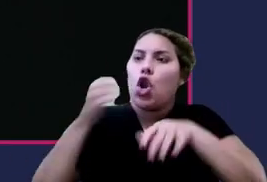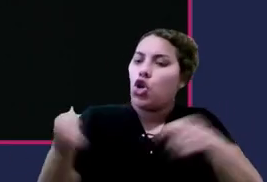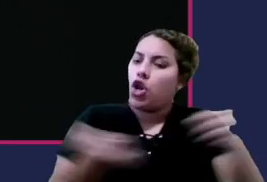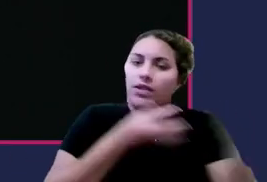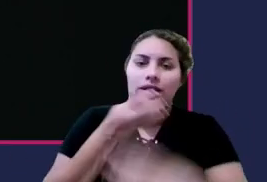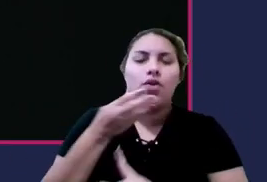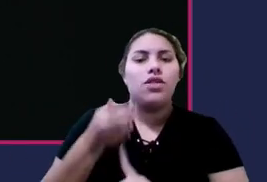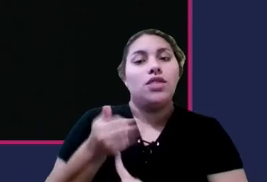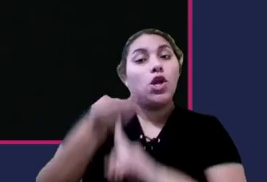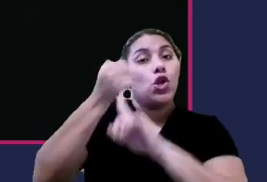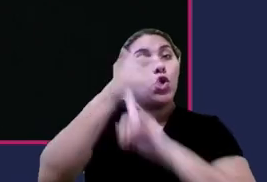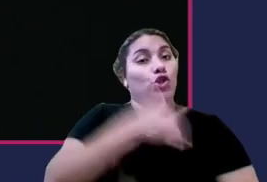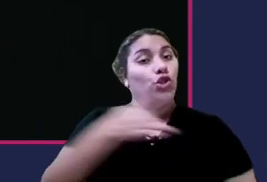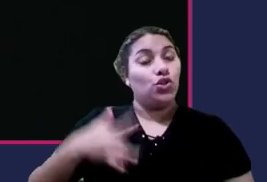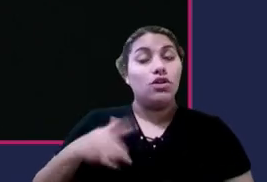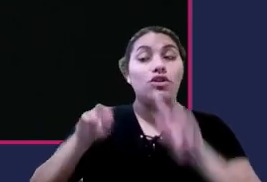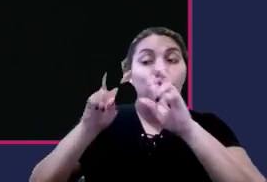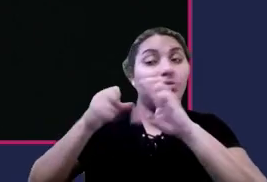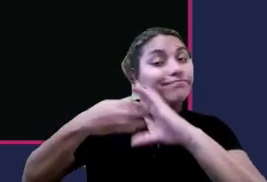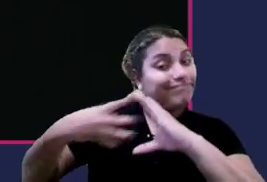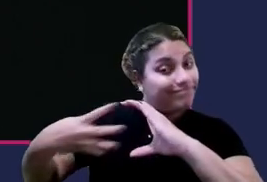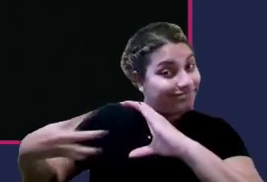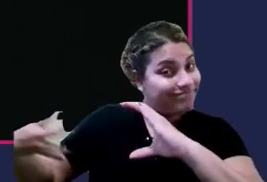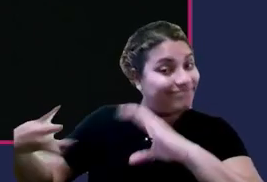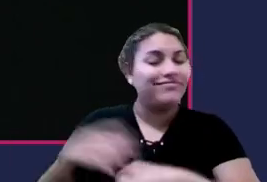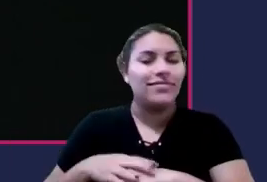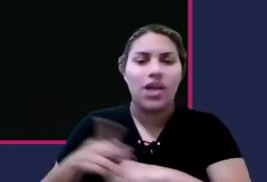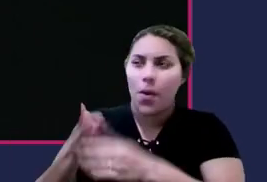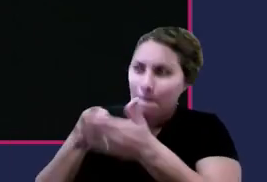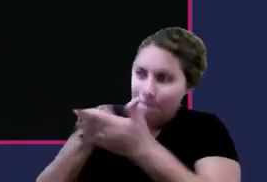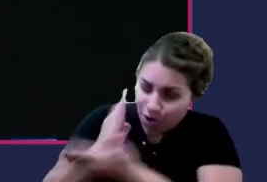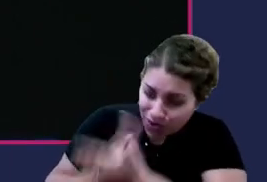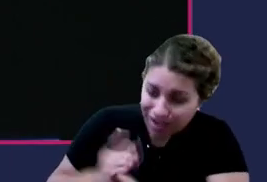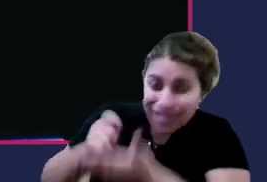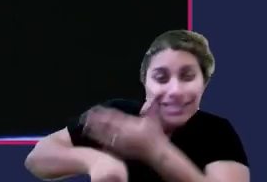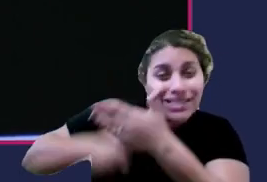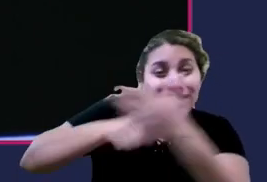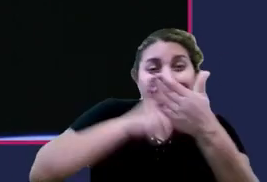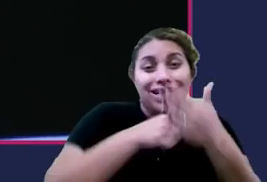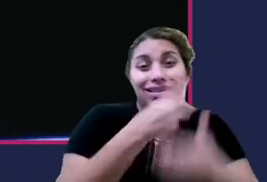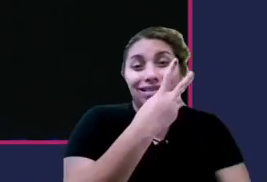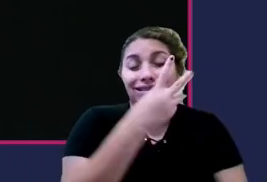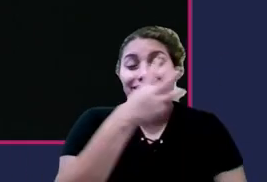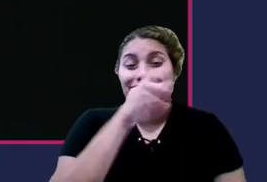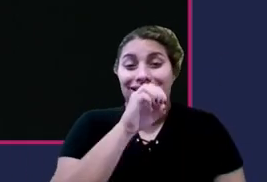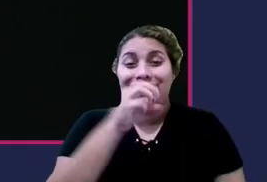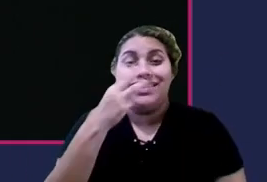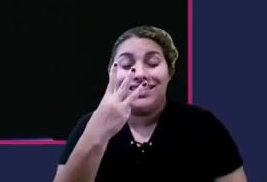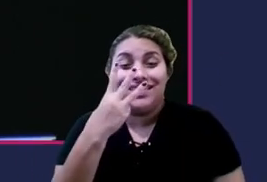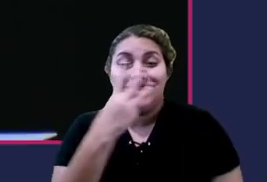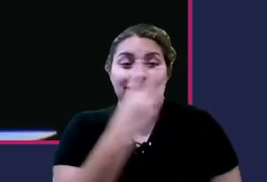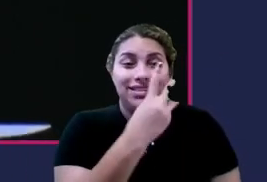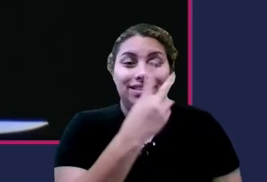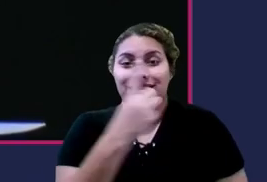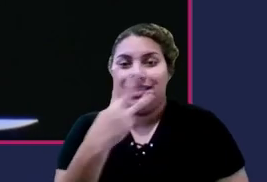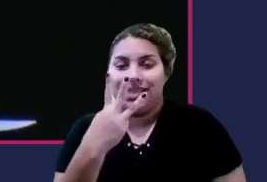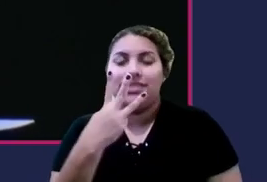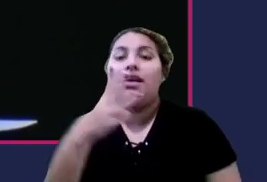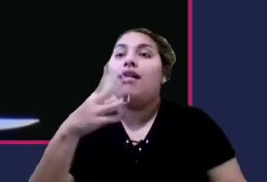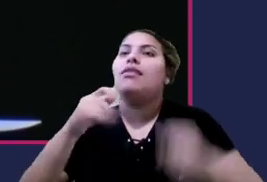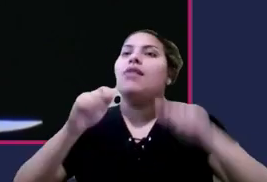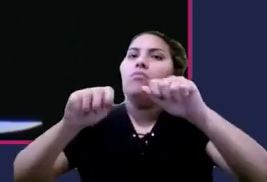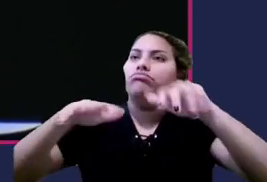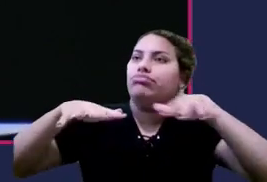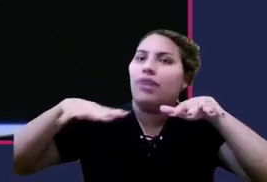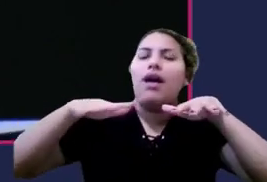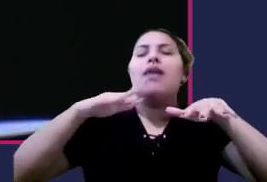for rare disease, with the approval and signature of 213 Congress members